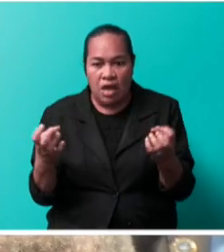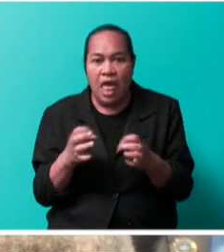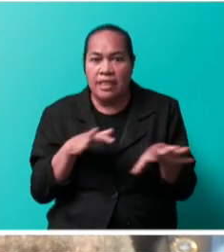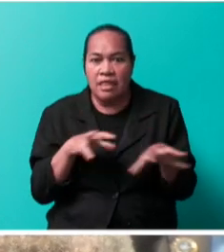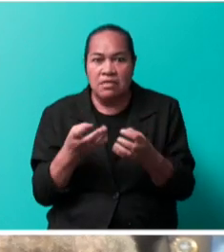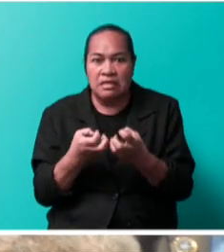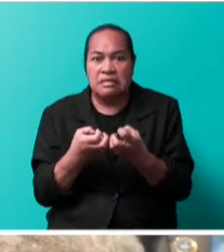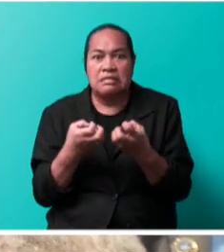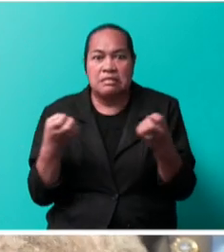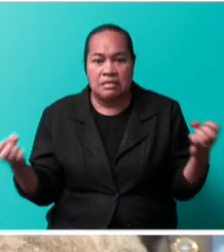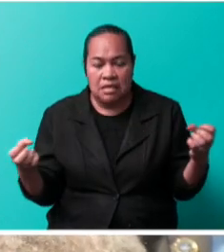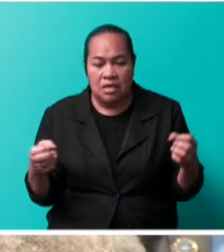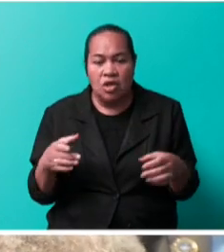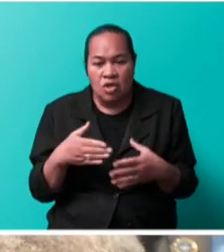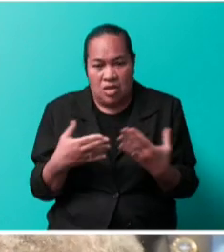reliable,